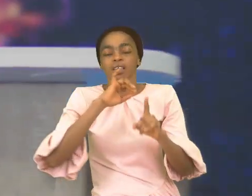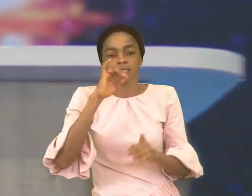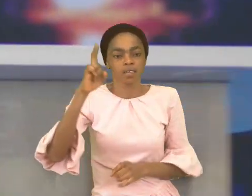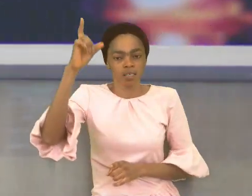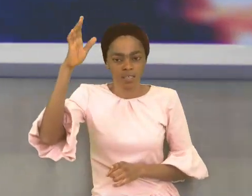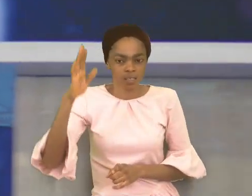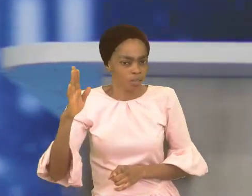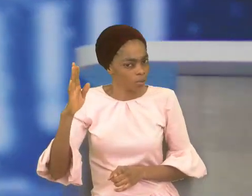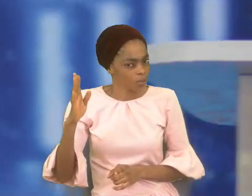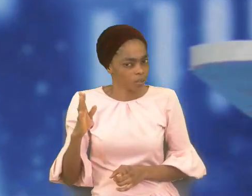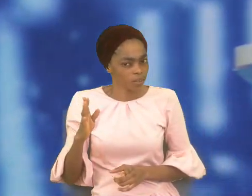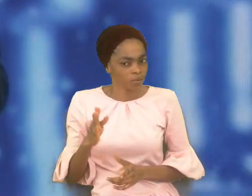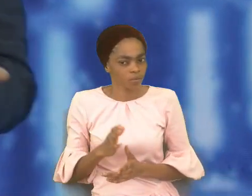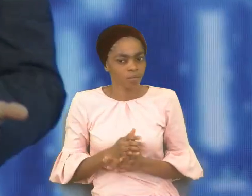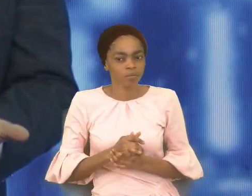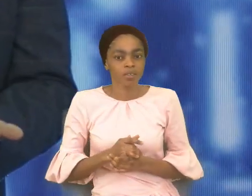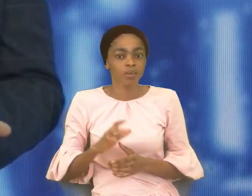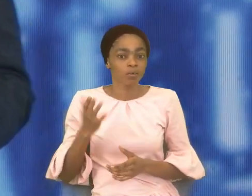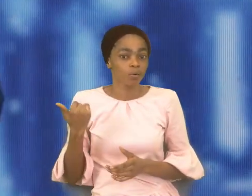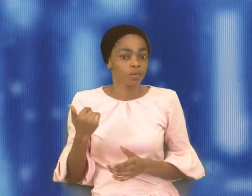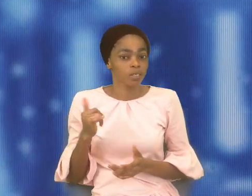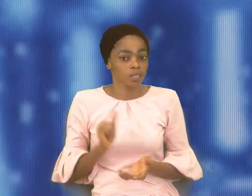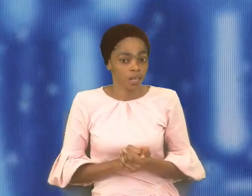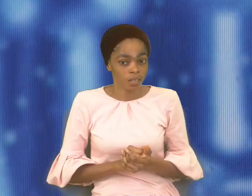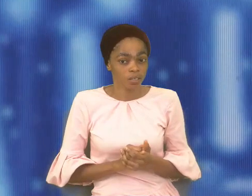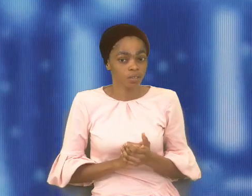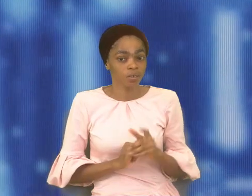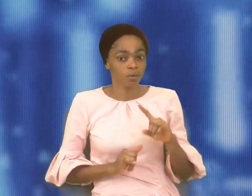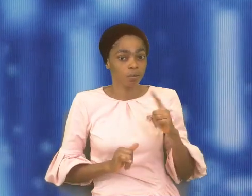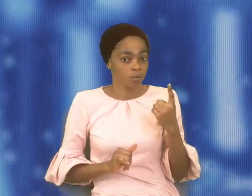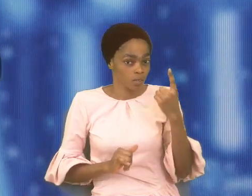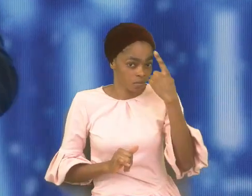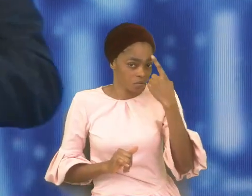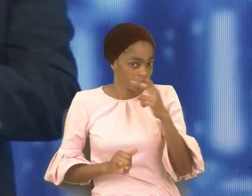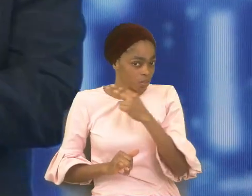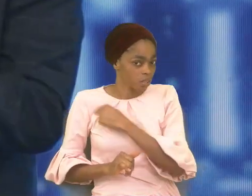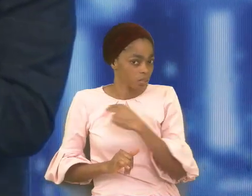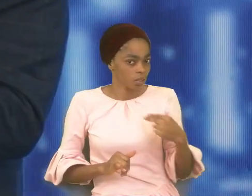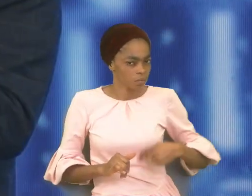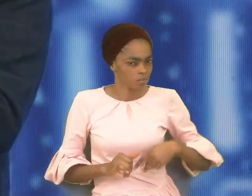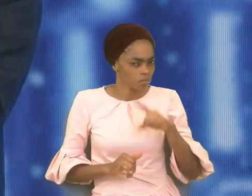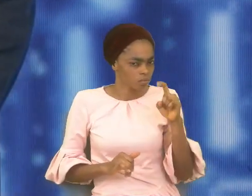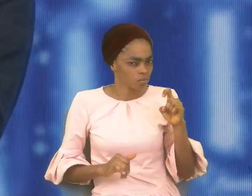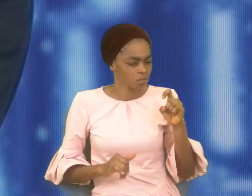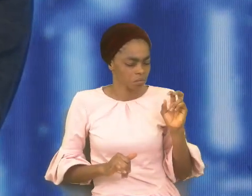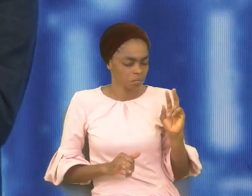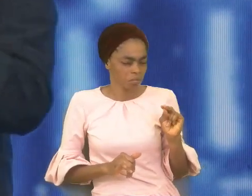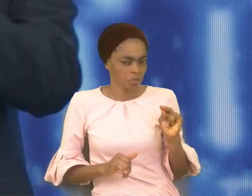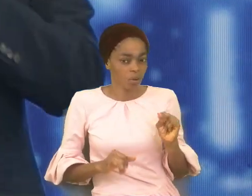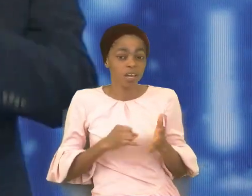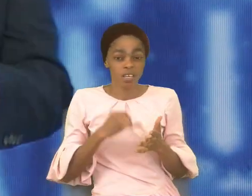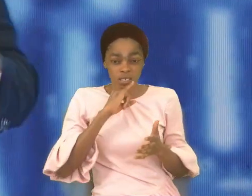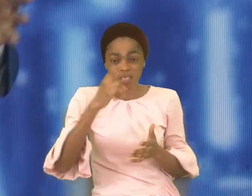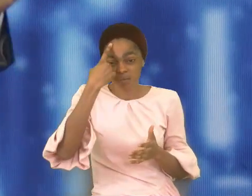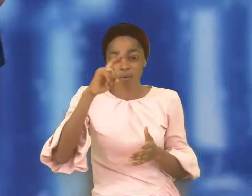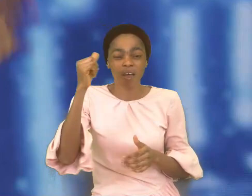for Nebuchadnezzar? Every sinner, every backslider, everyone that professes, I know God,